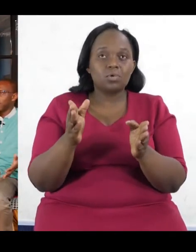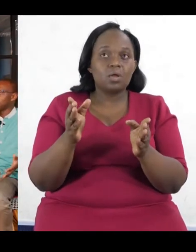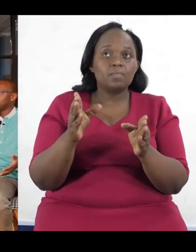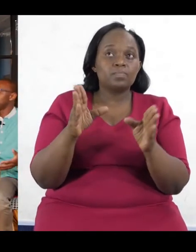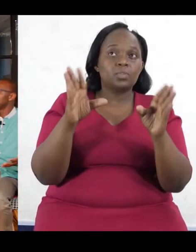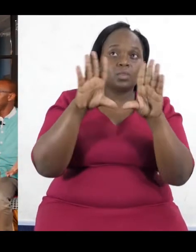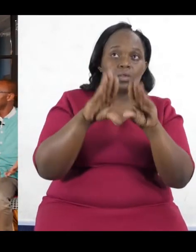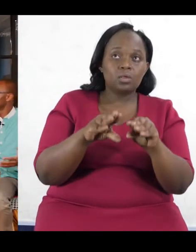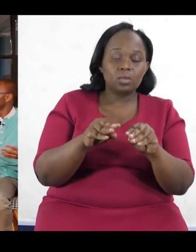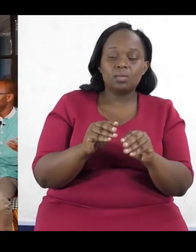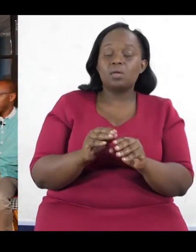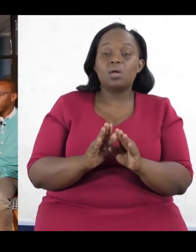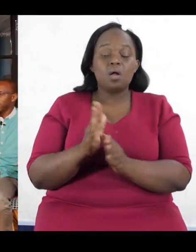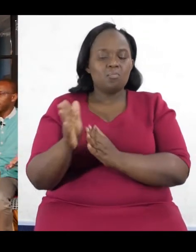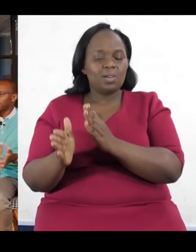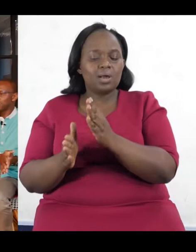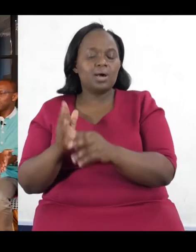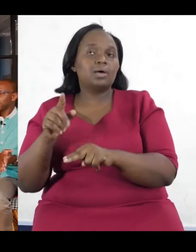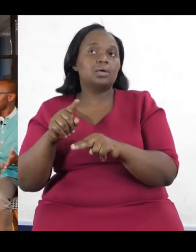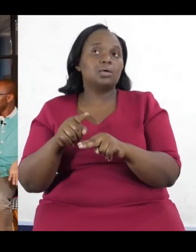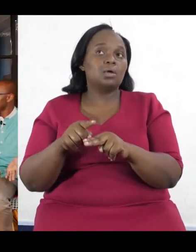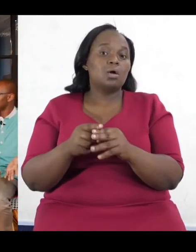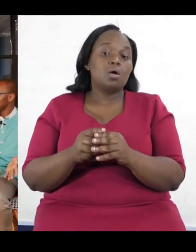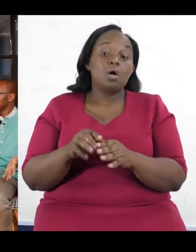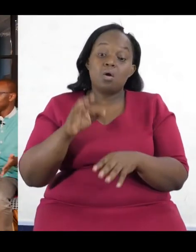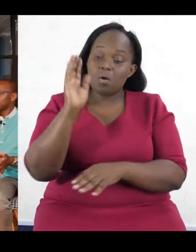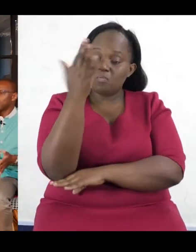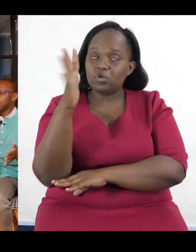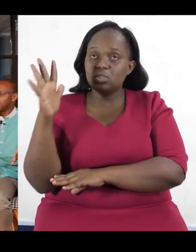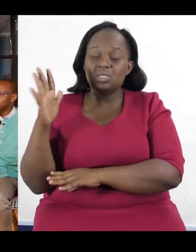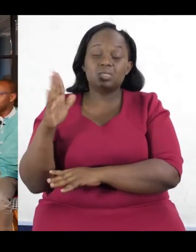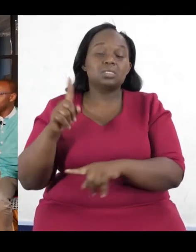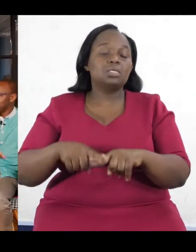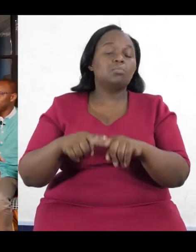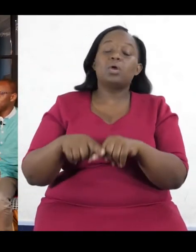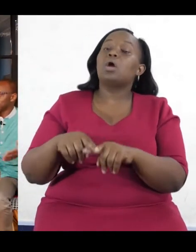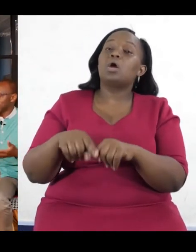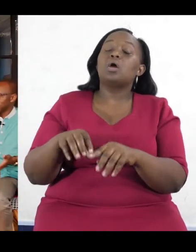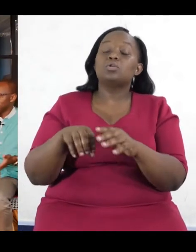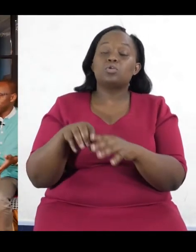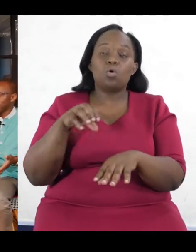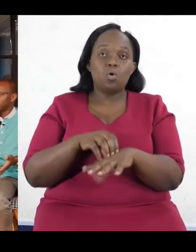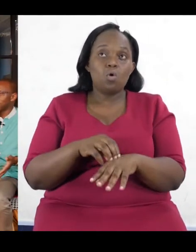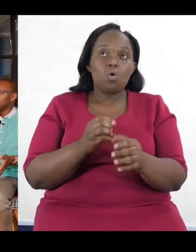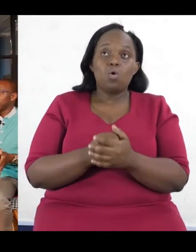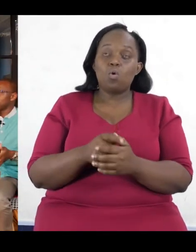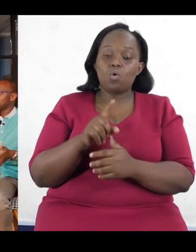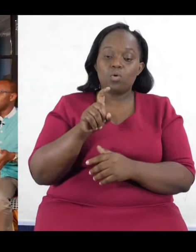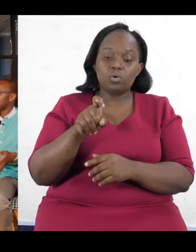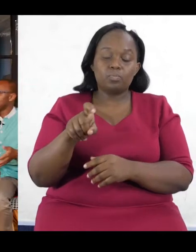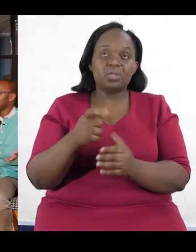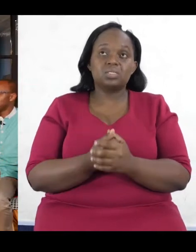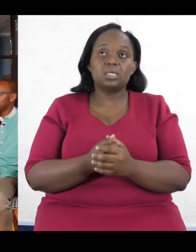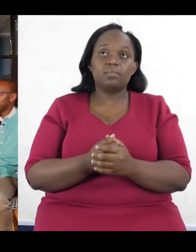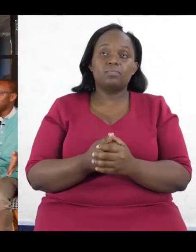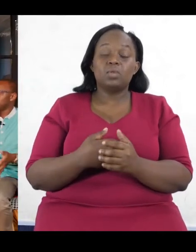done around even plants that repel pests. So the integrated farming with such kind of plants. We are talking